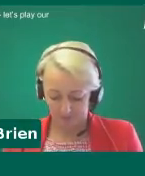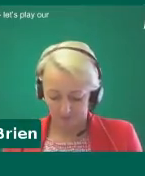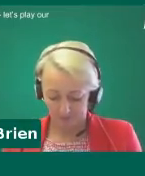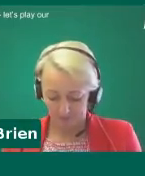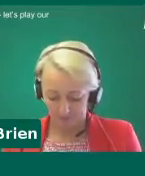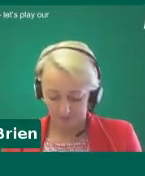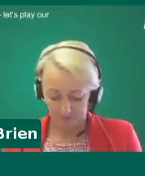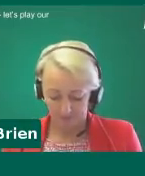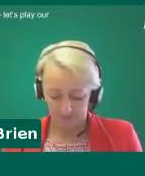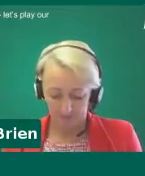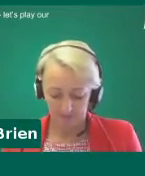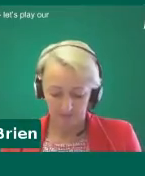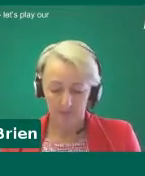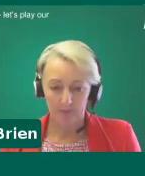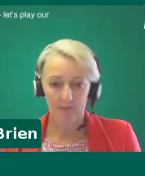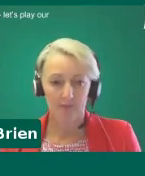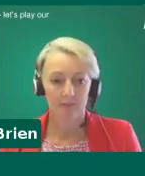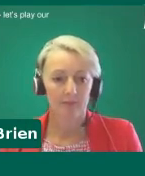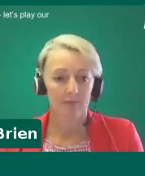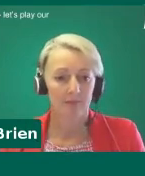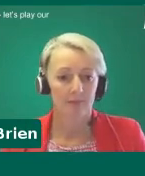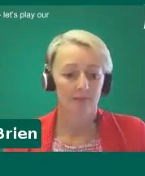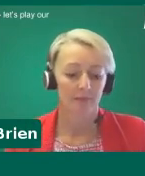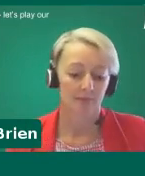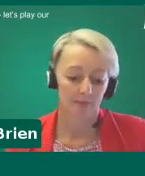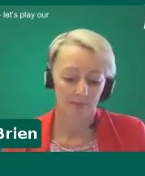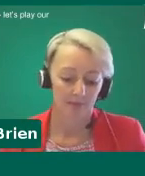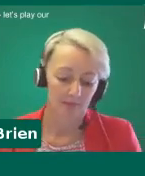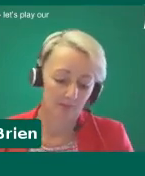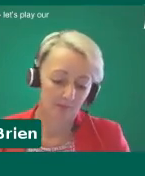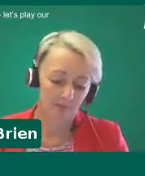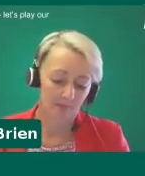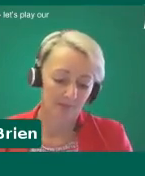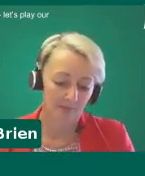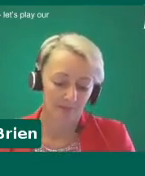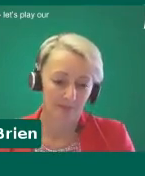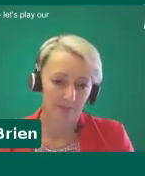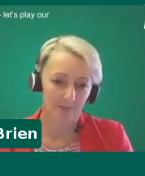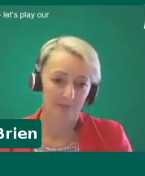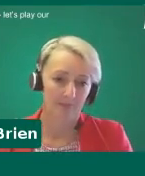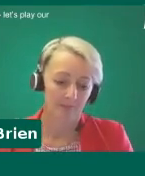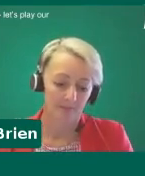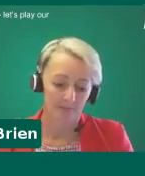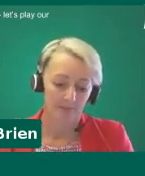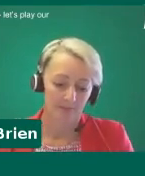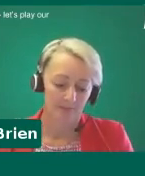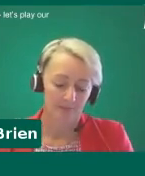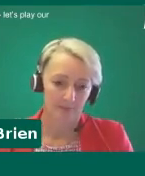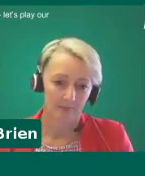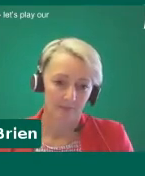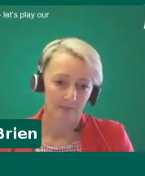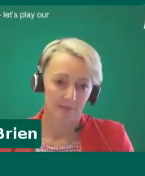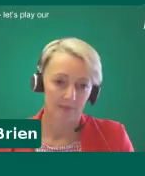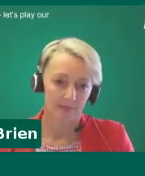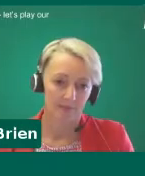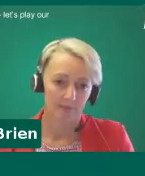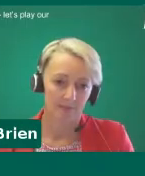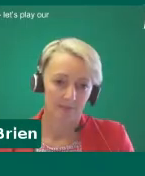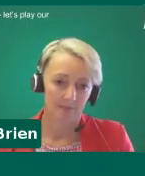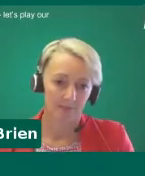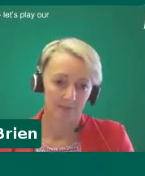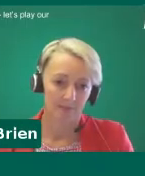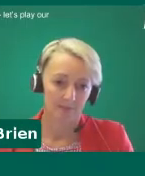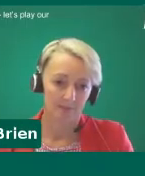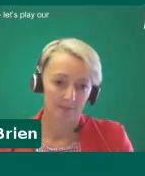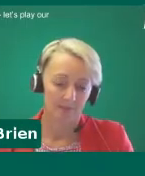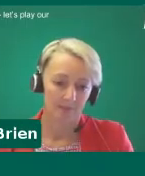work, with the publication of the additional guidelines for pregnant and postpartum women and those living with a